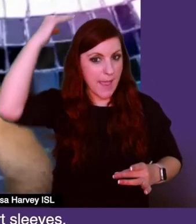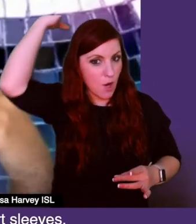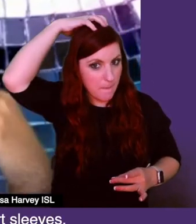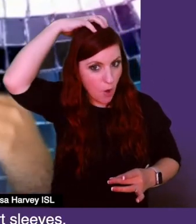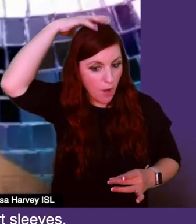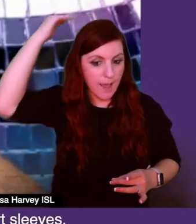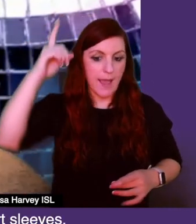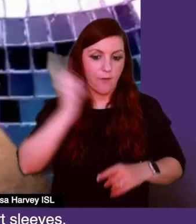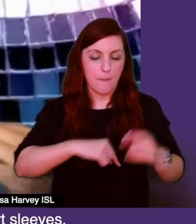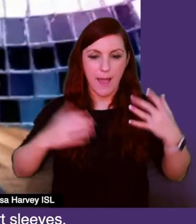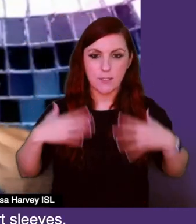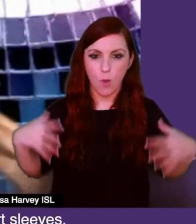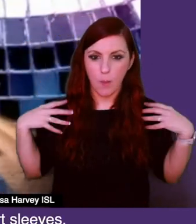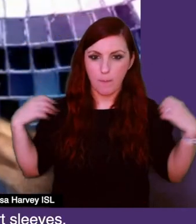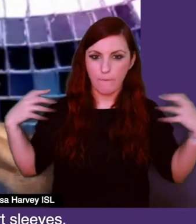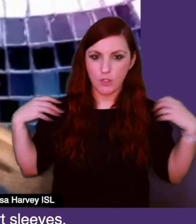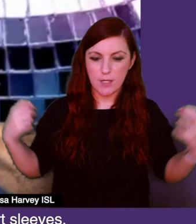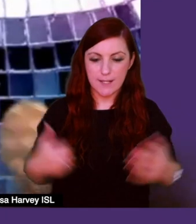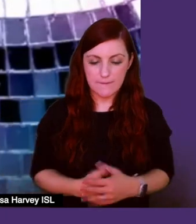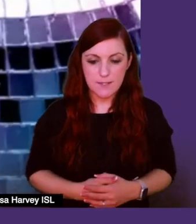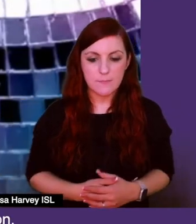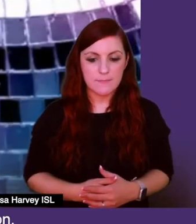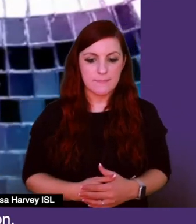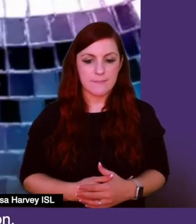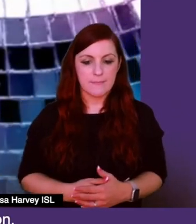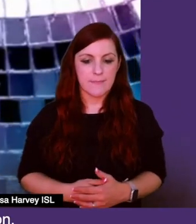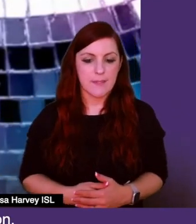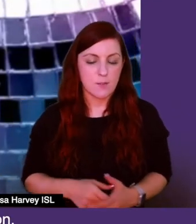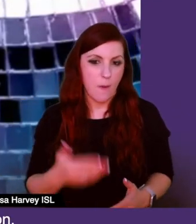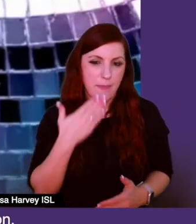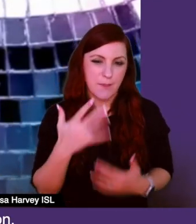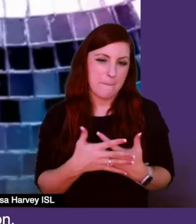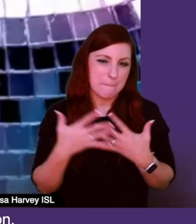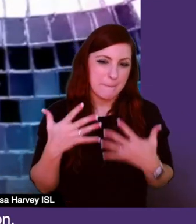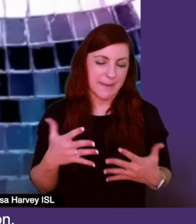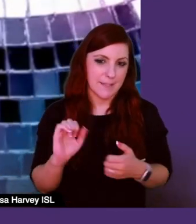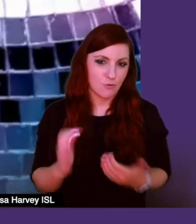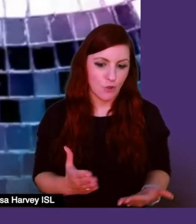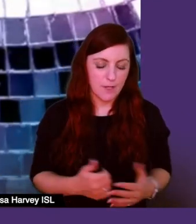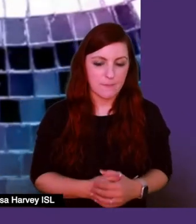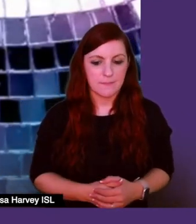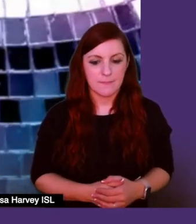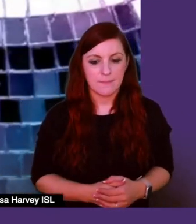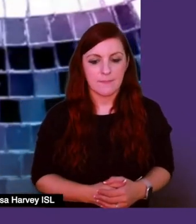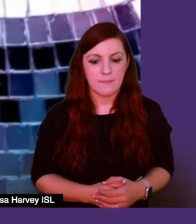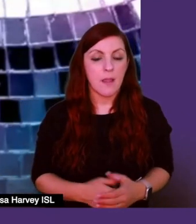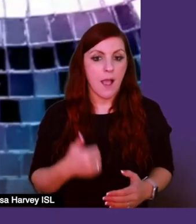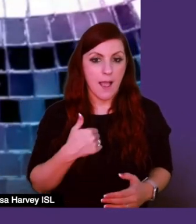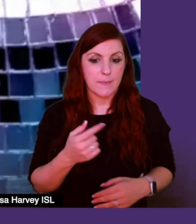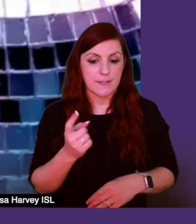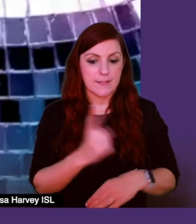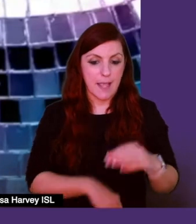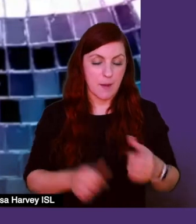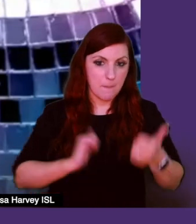I'm wearing a black top with like puffy sheer sleeves. Again, thank you for that amazing introduction. I am a